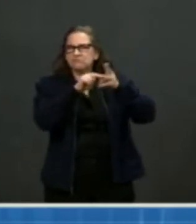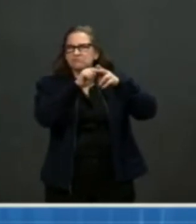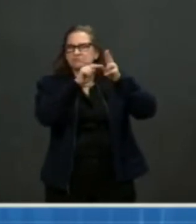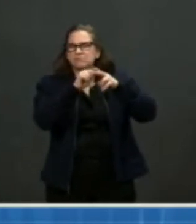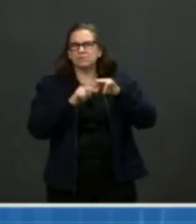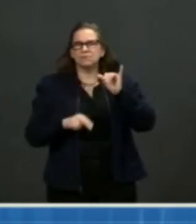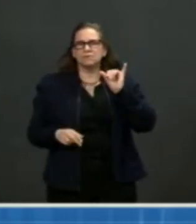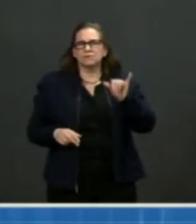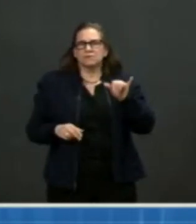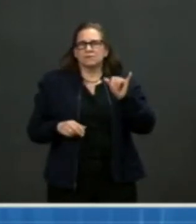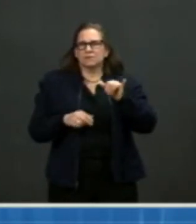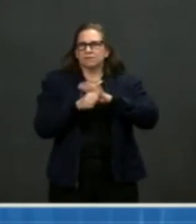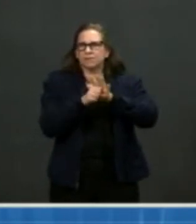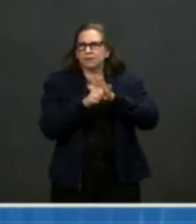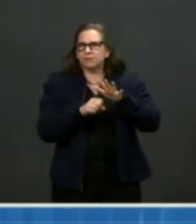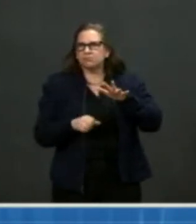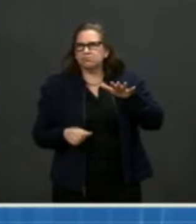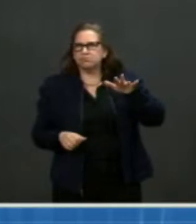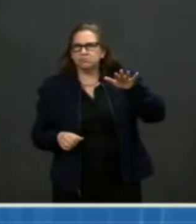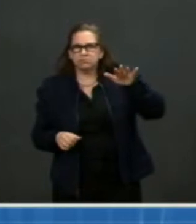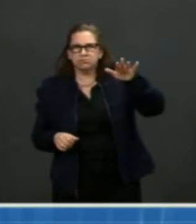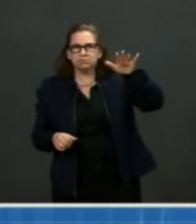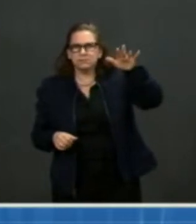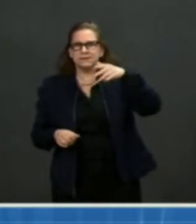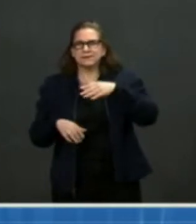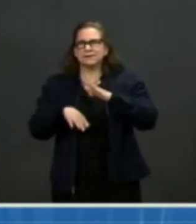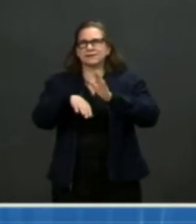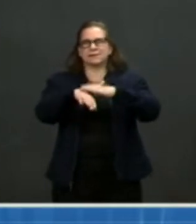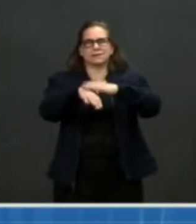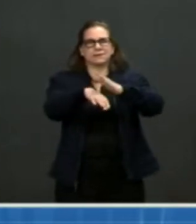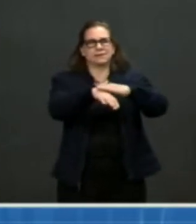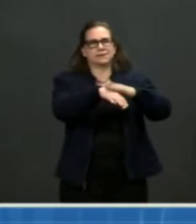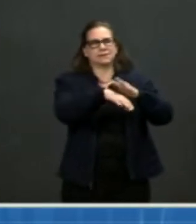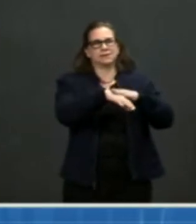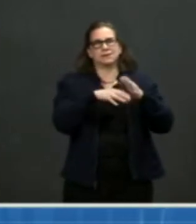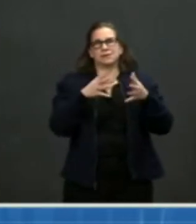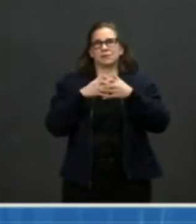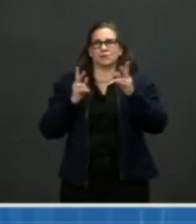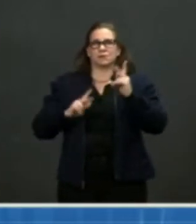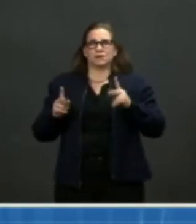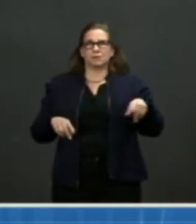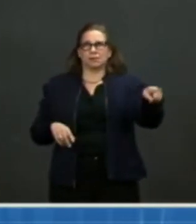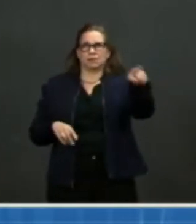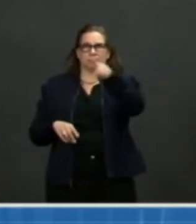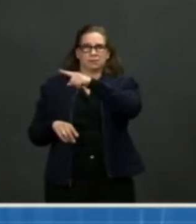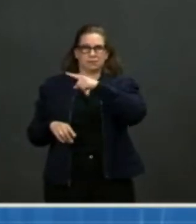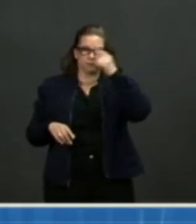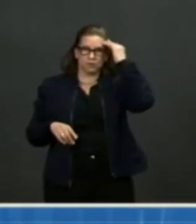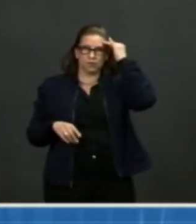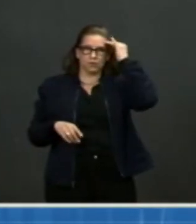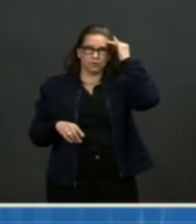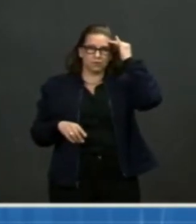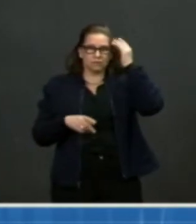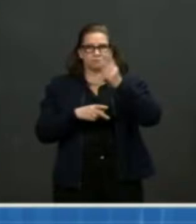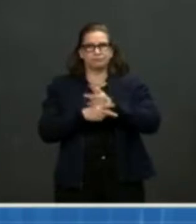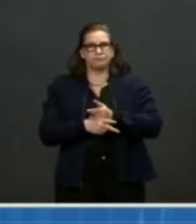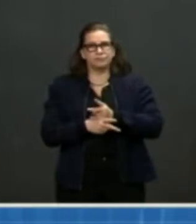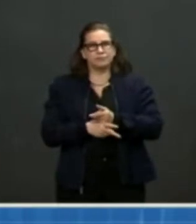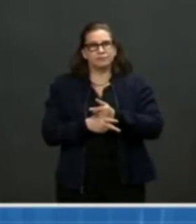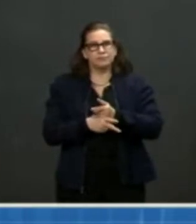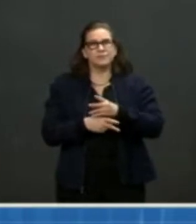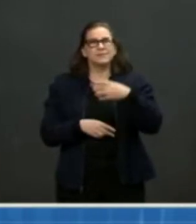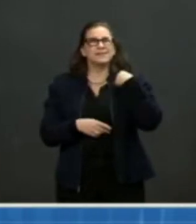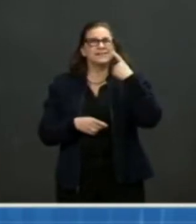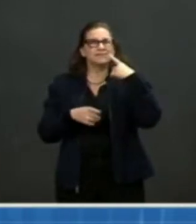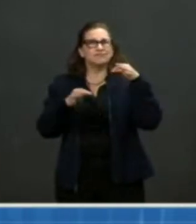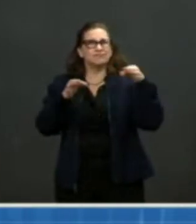should serve as a warning sign for the American people. As I have stated before, the continued relaxation of